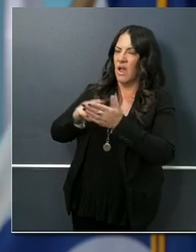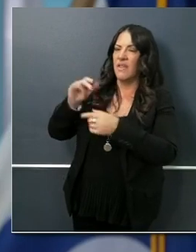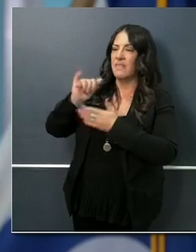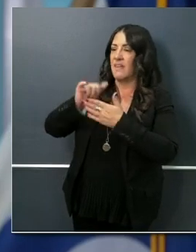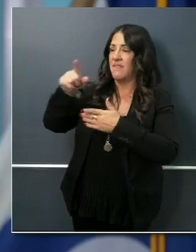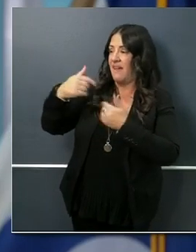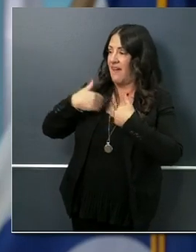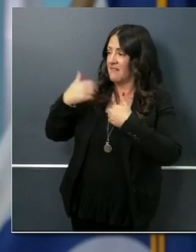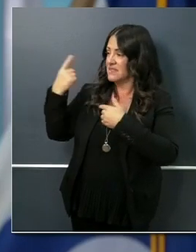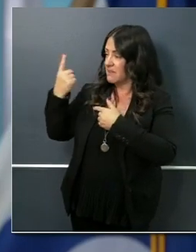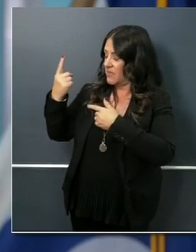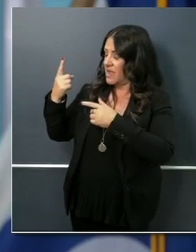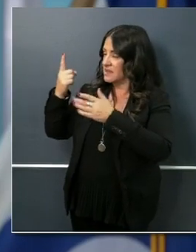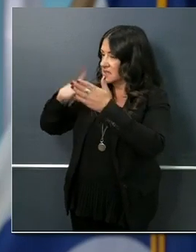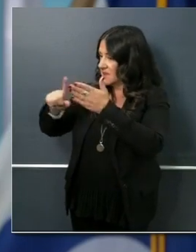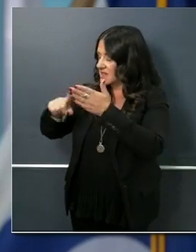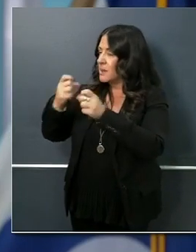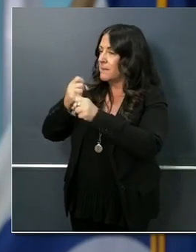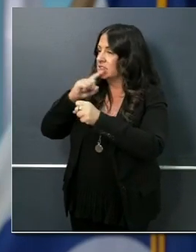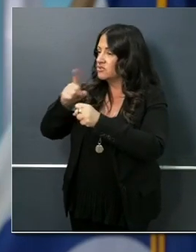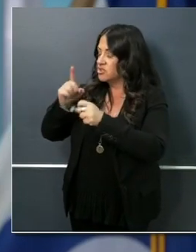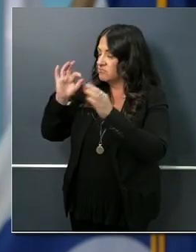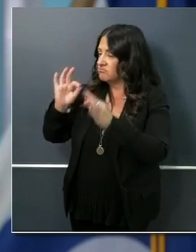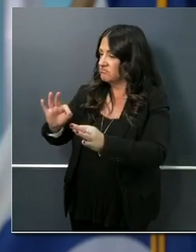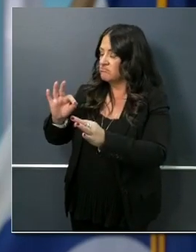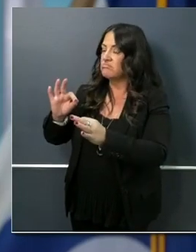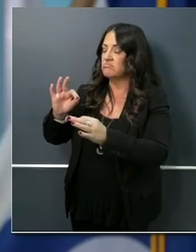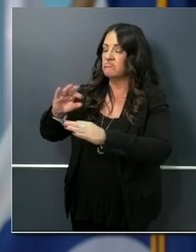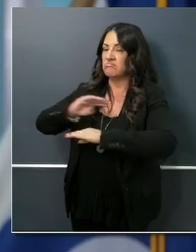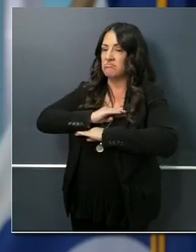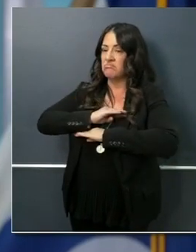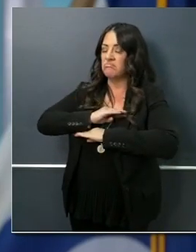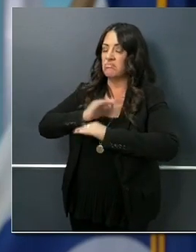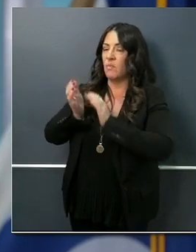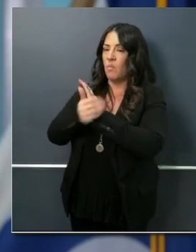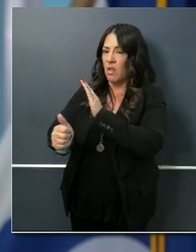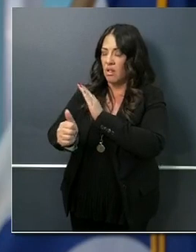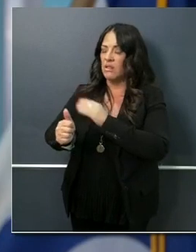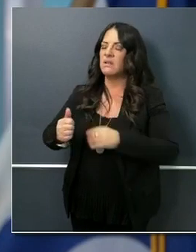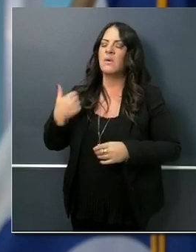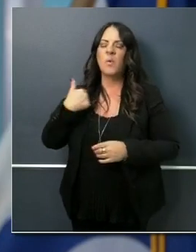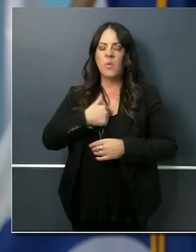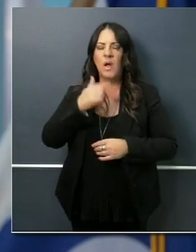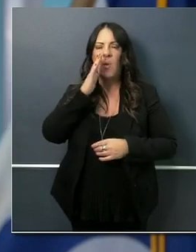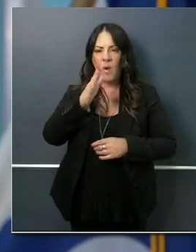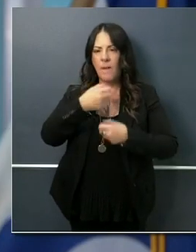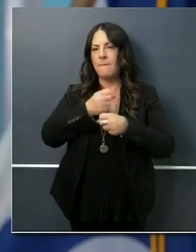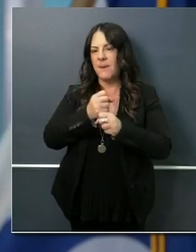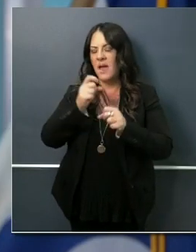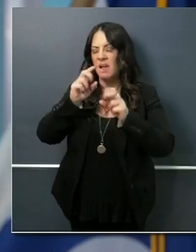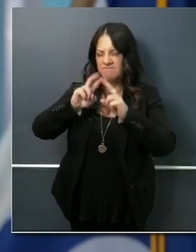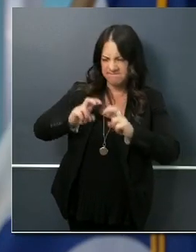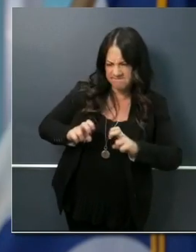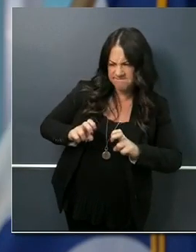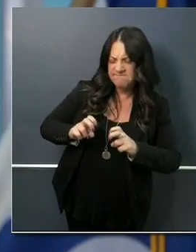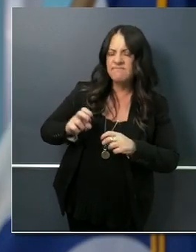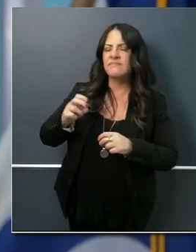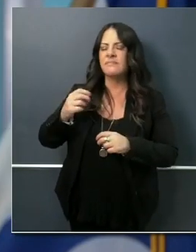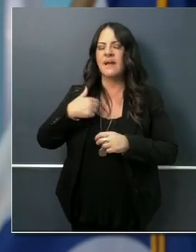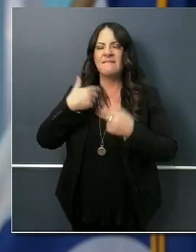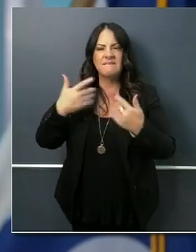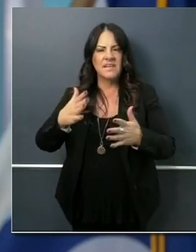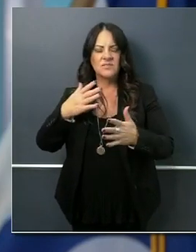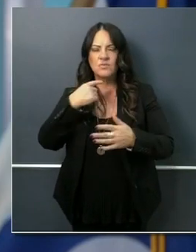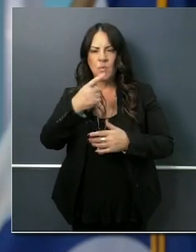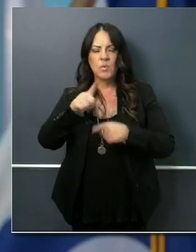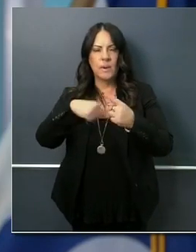up against any other in terms of our capacity to make those assessments in real time. I mentioned the partnerships that we had